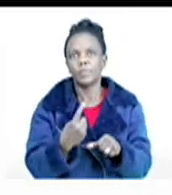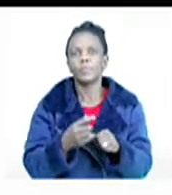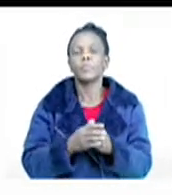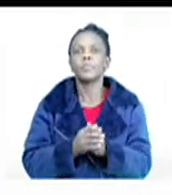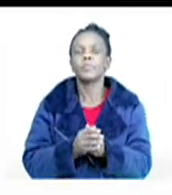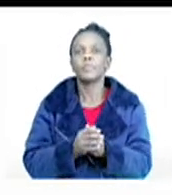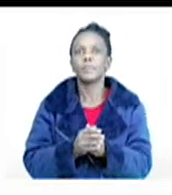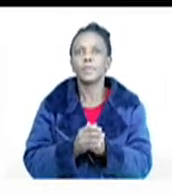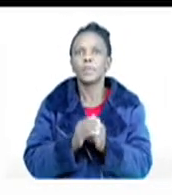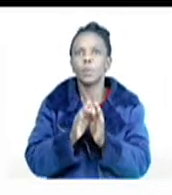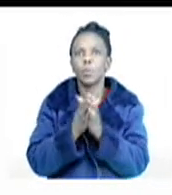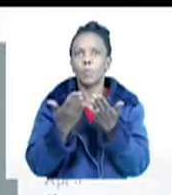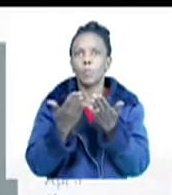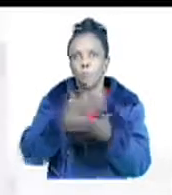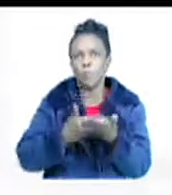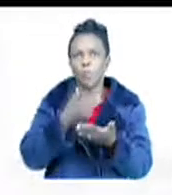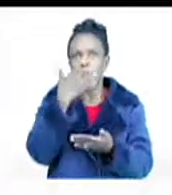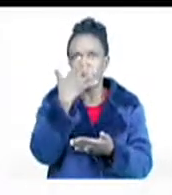on to page 5.